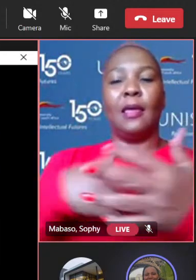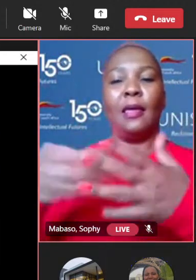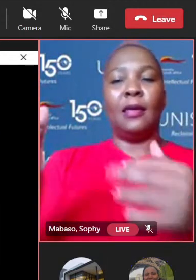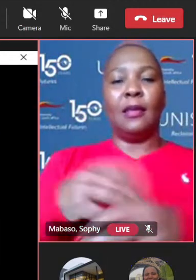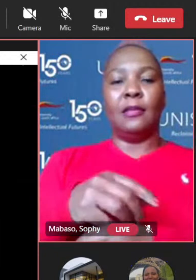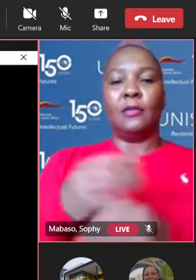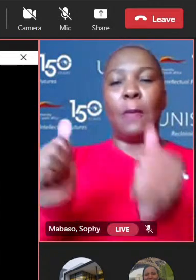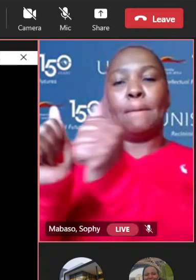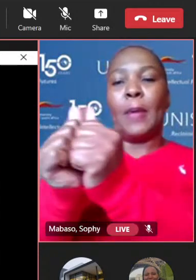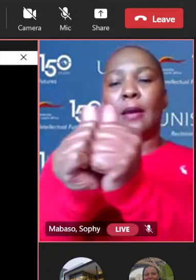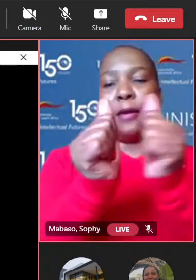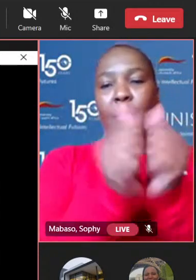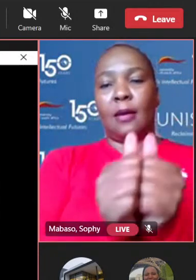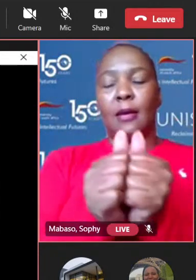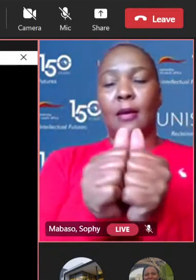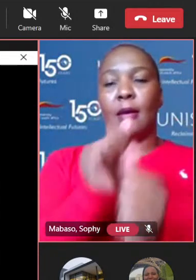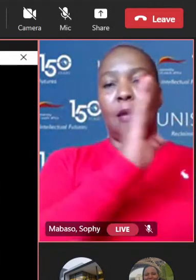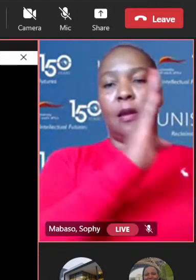libraries.